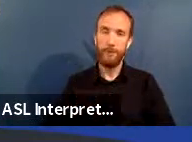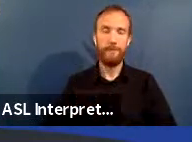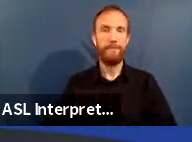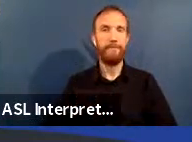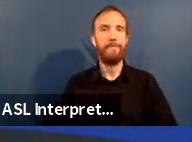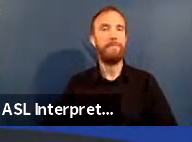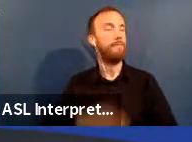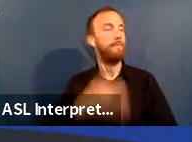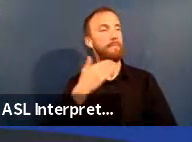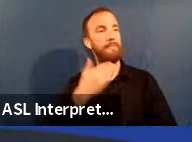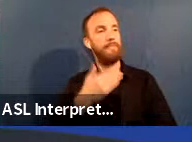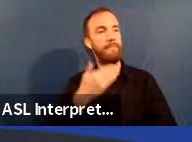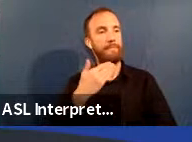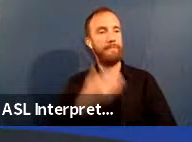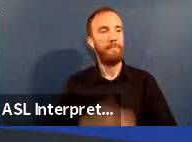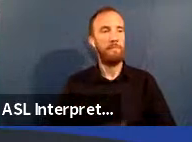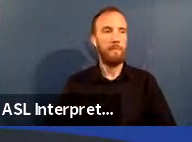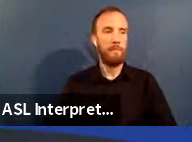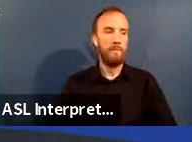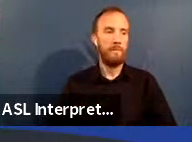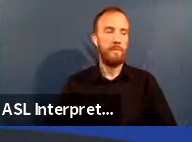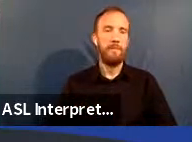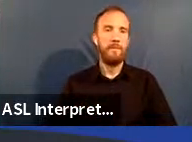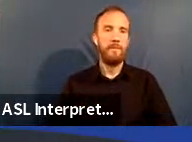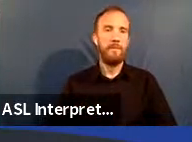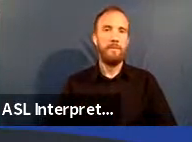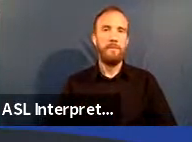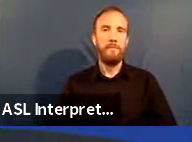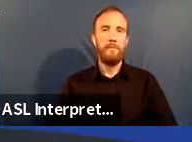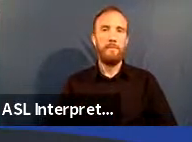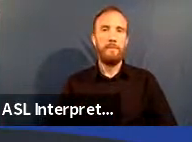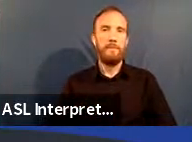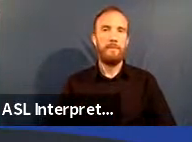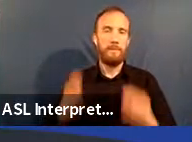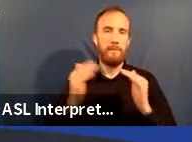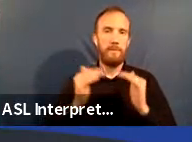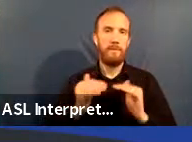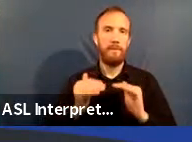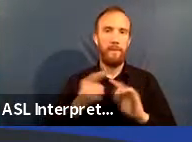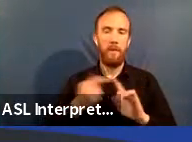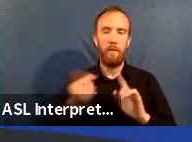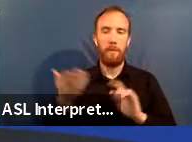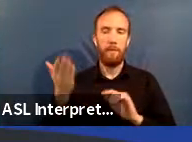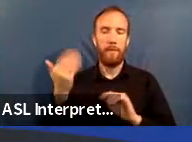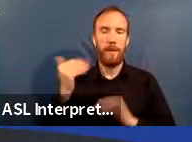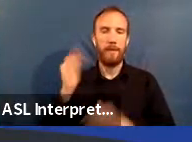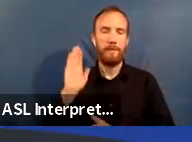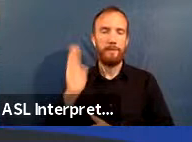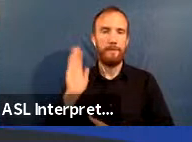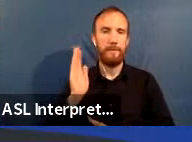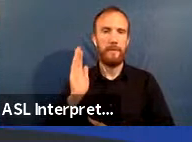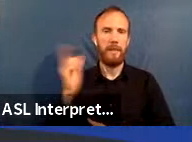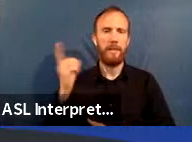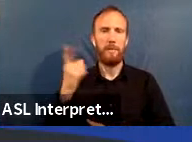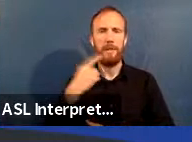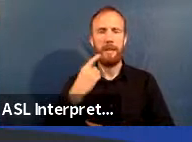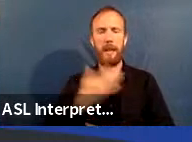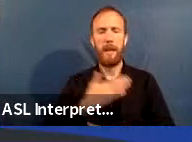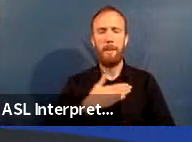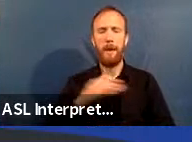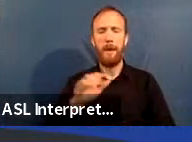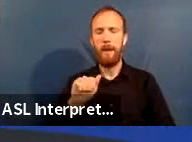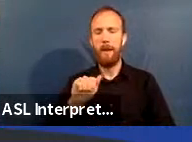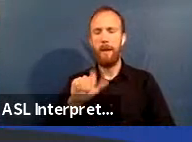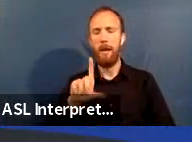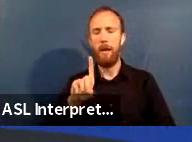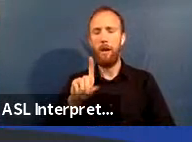Thank you. This next question is from an earlier session, and it says, my alderman says that a new school